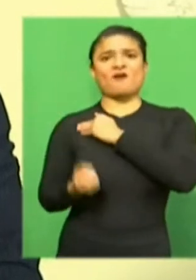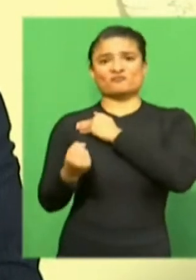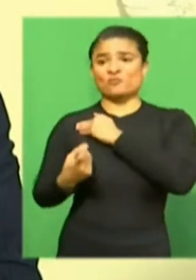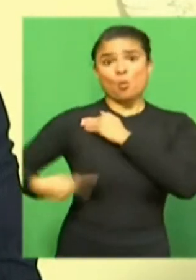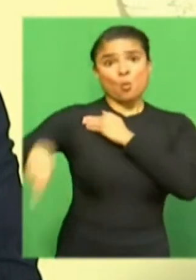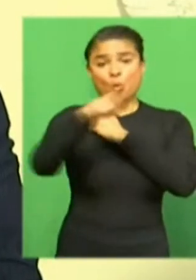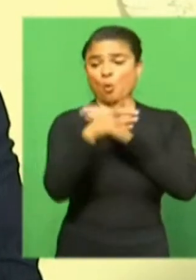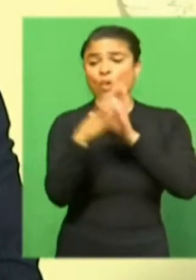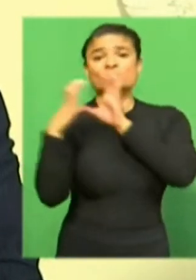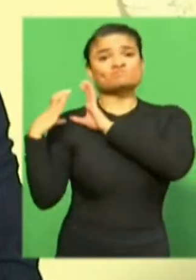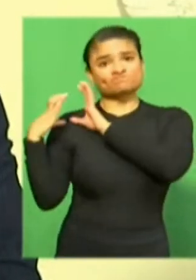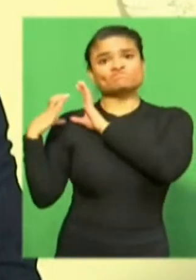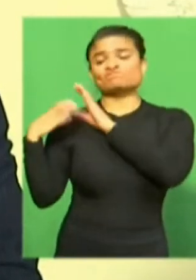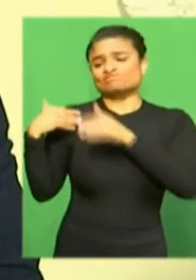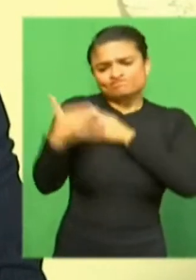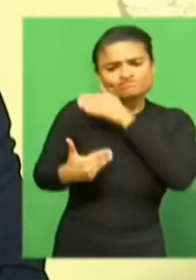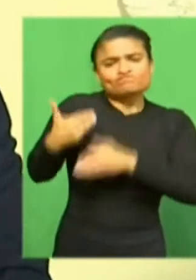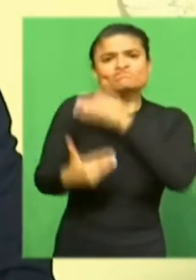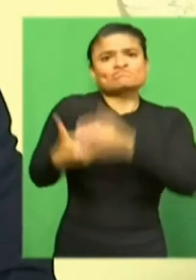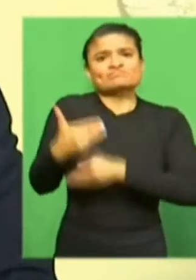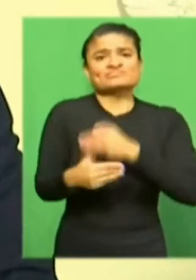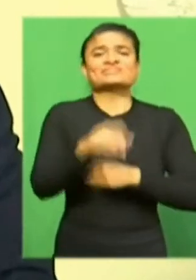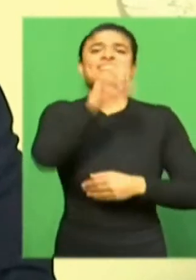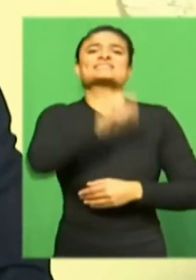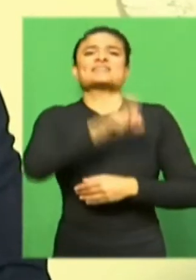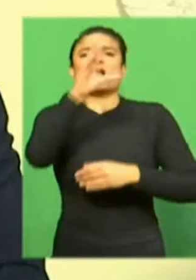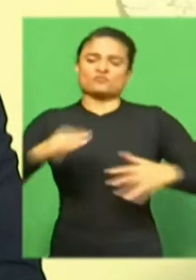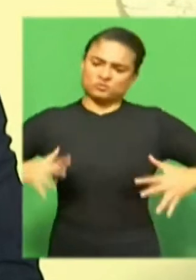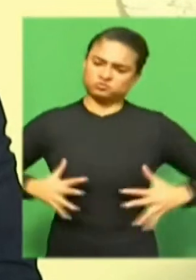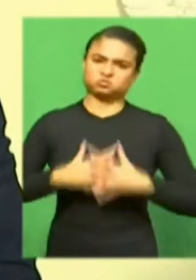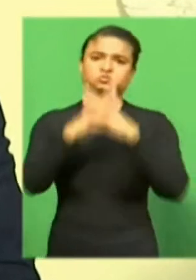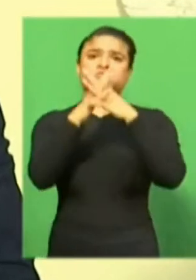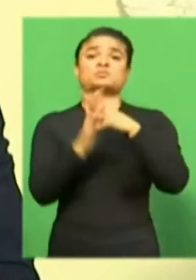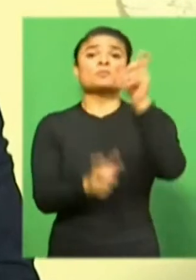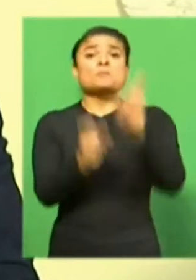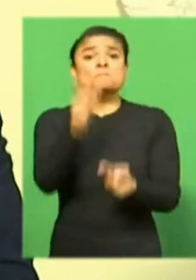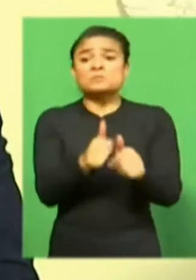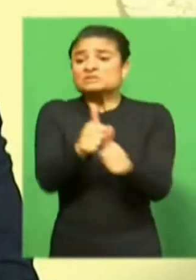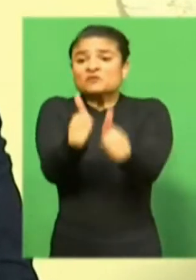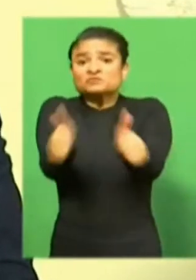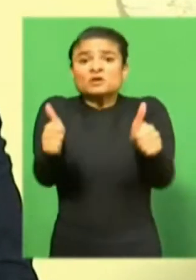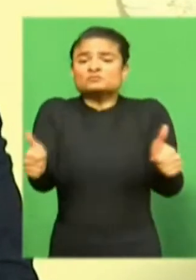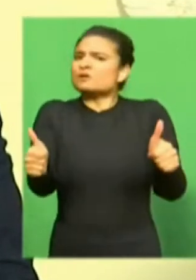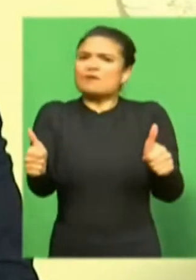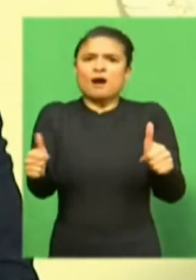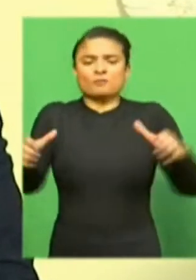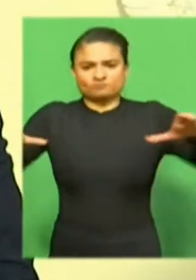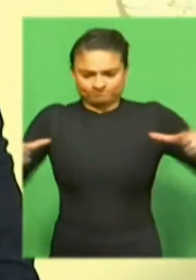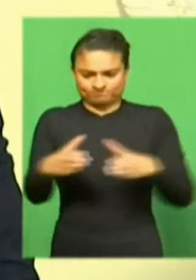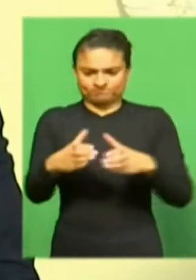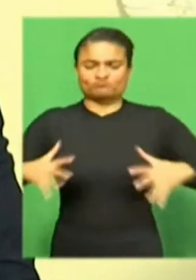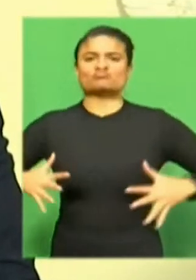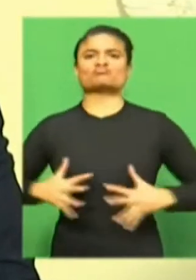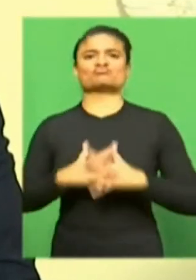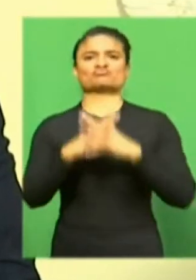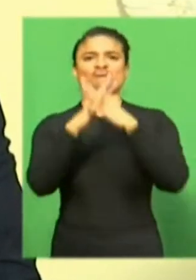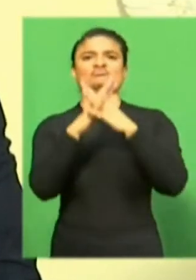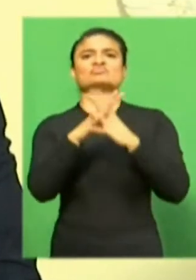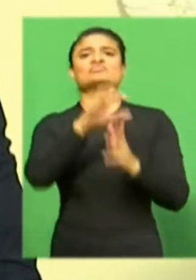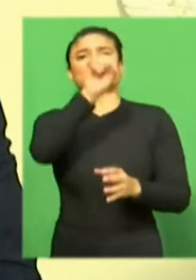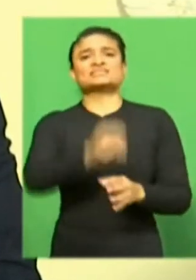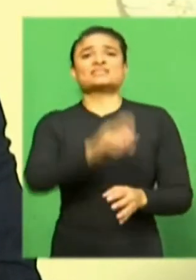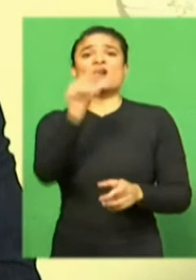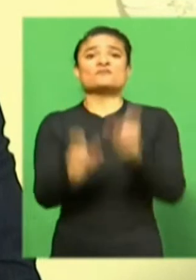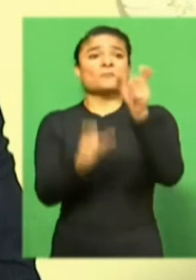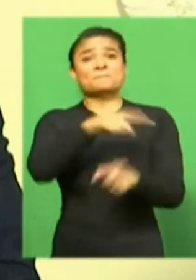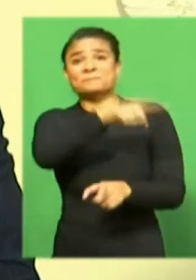non-racial, democratic South Africa that is able to take its rightful place as